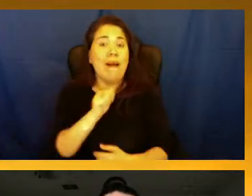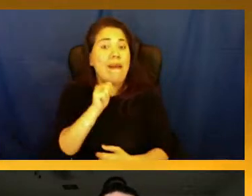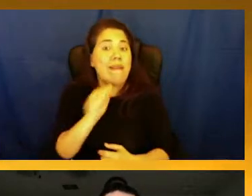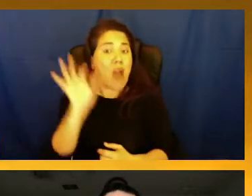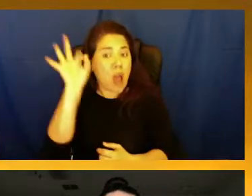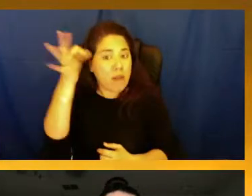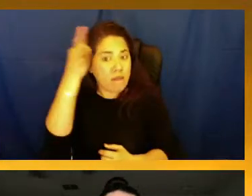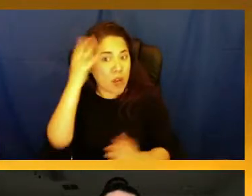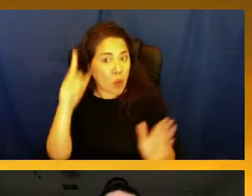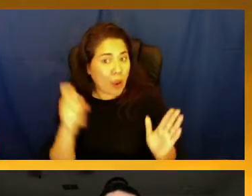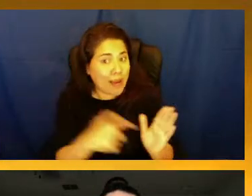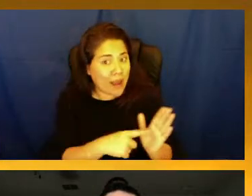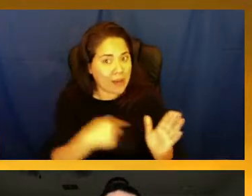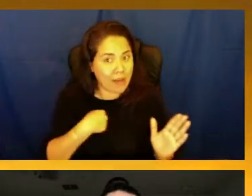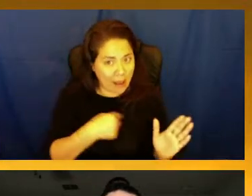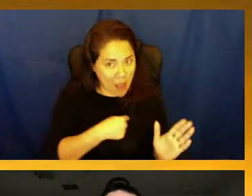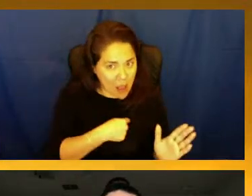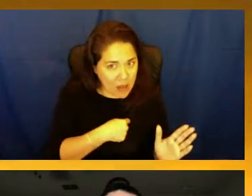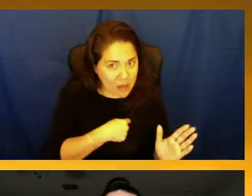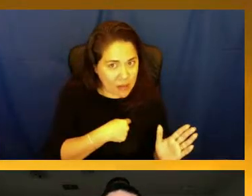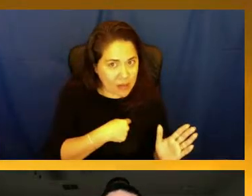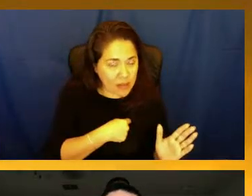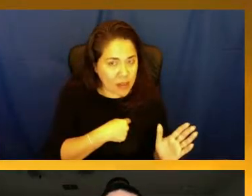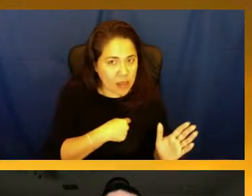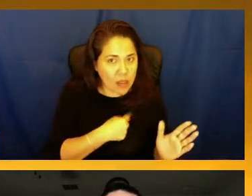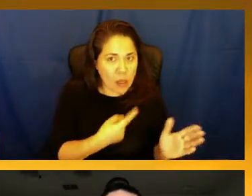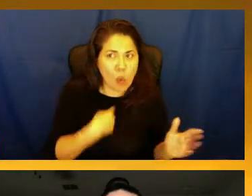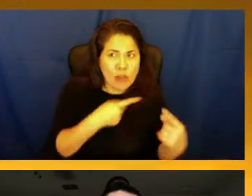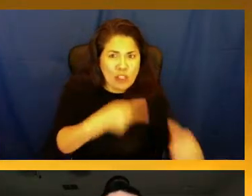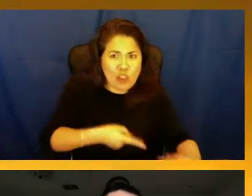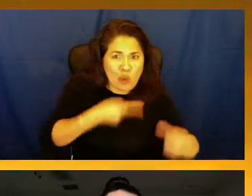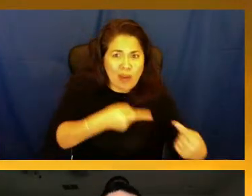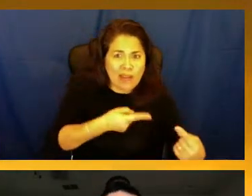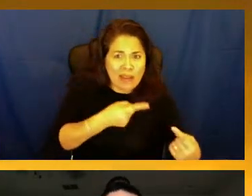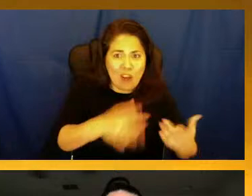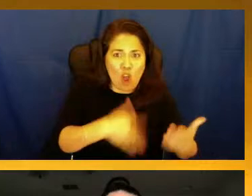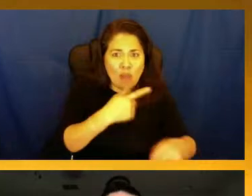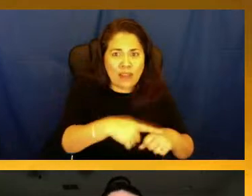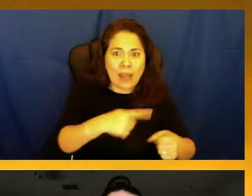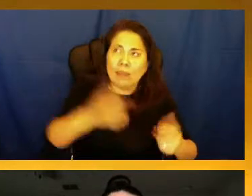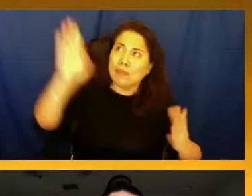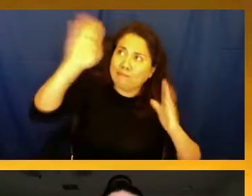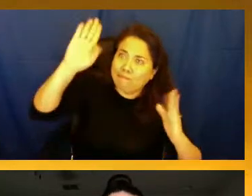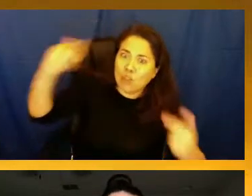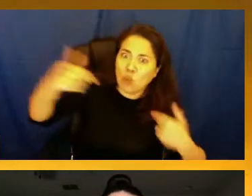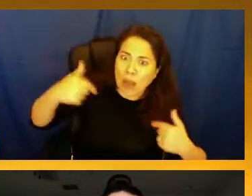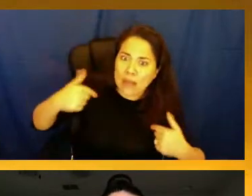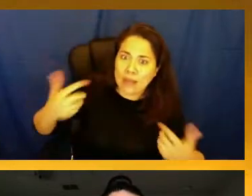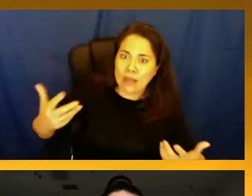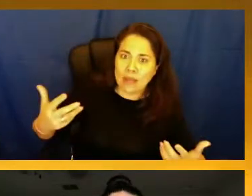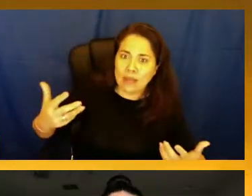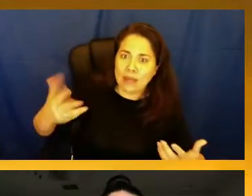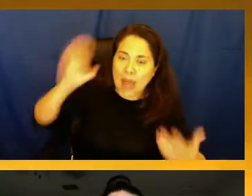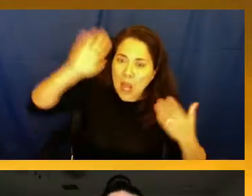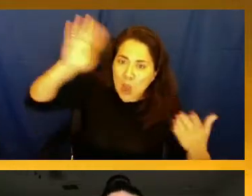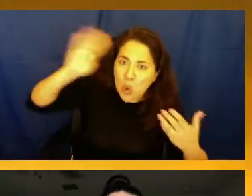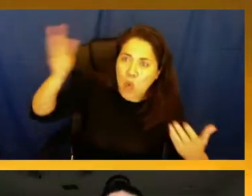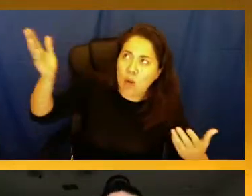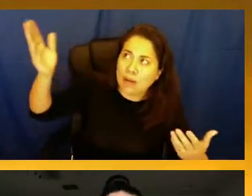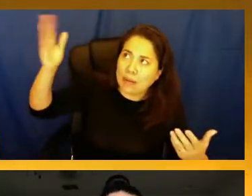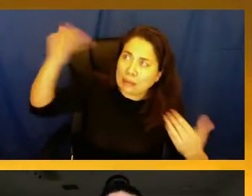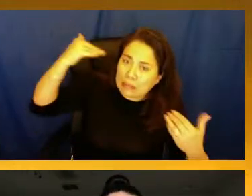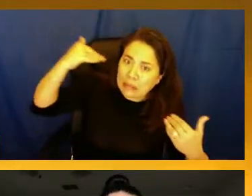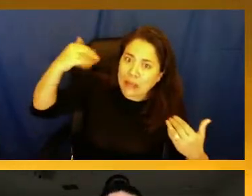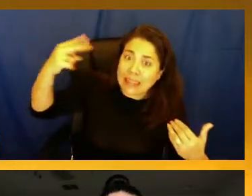recognized tribes like us have, you know, we're struggling all the time just to get heard. And so that